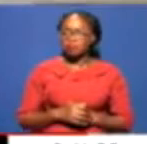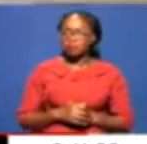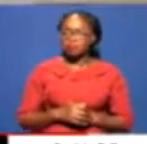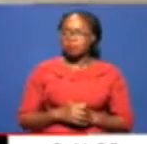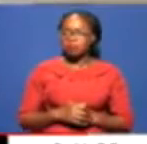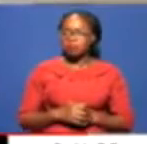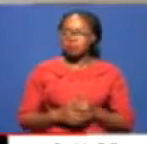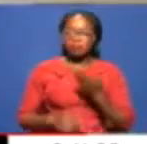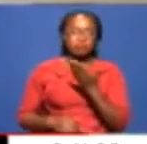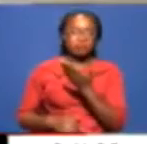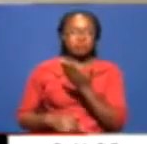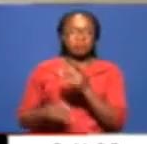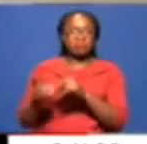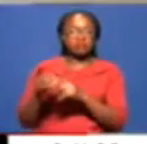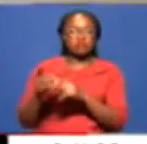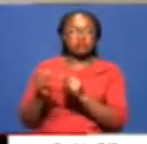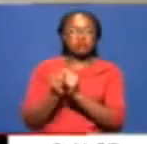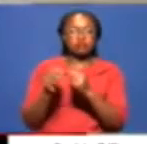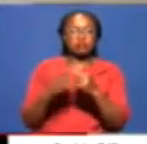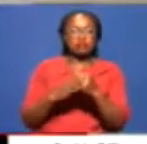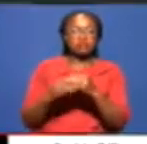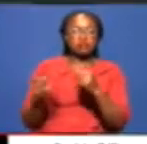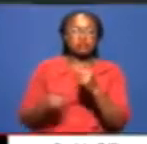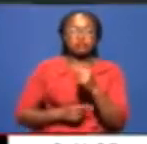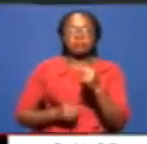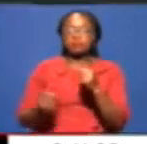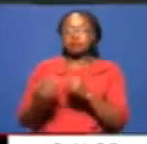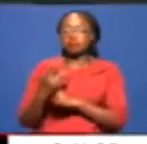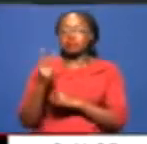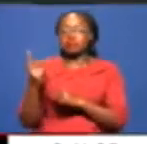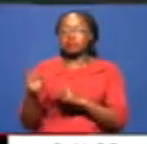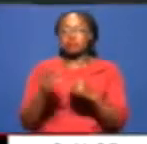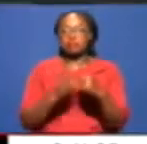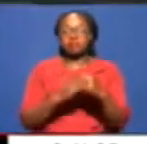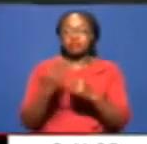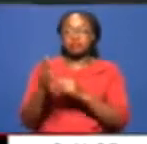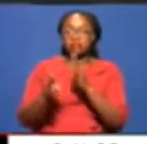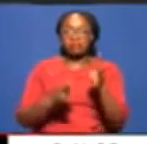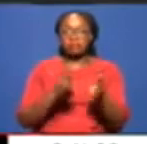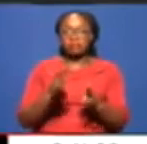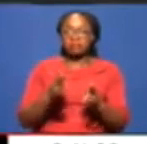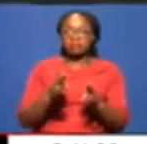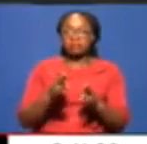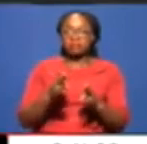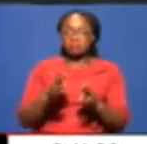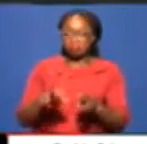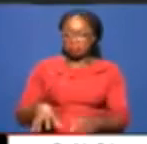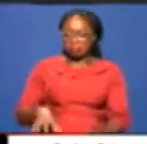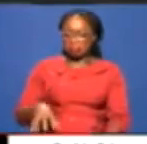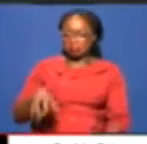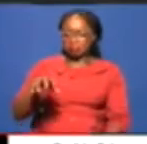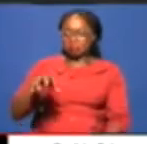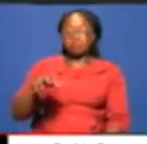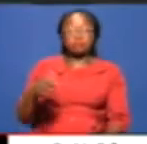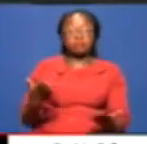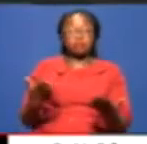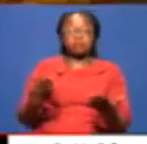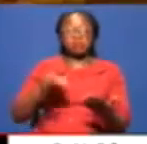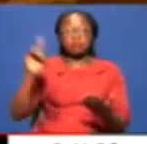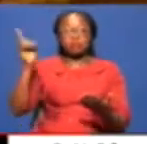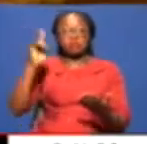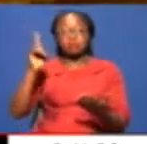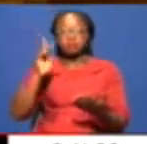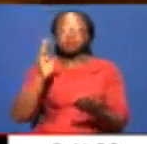Born on 19th December 1944, Richard Leakey, as a small boy, lived in Nairobi with his parents, who were